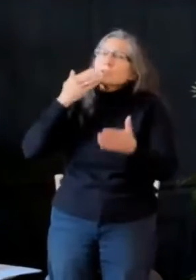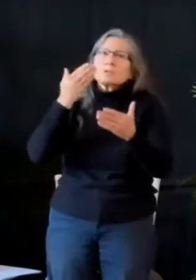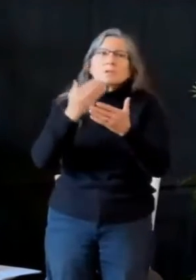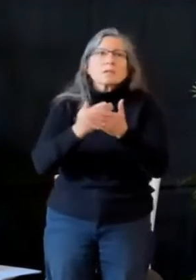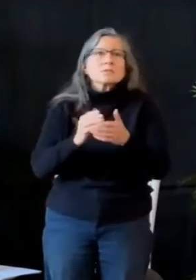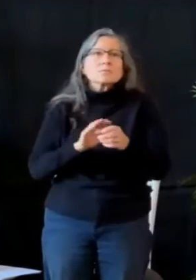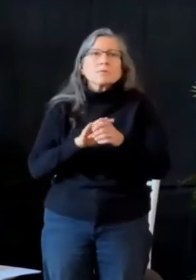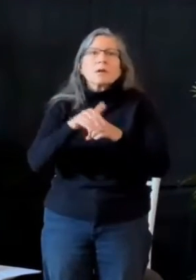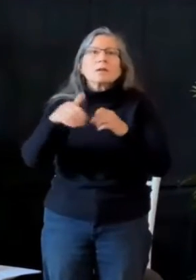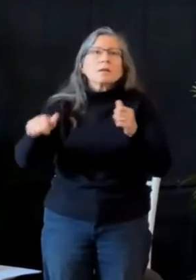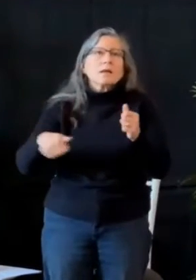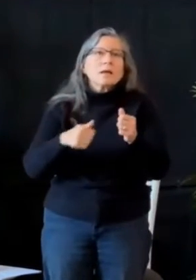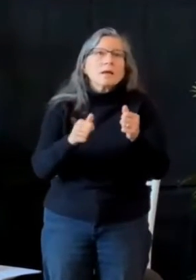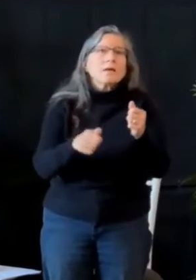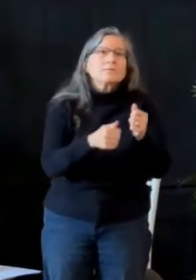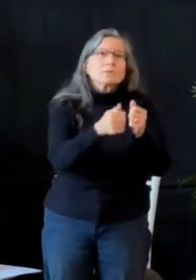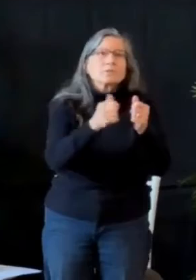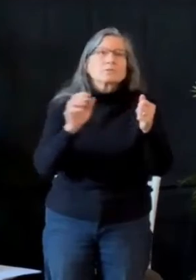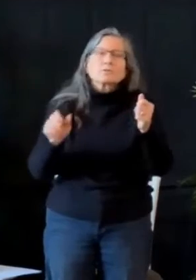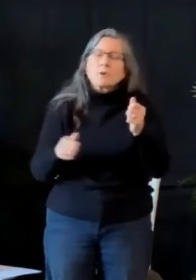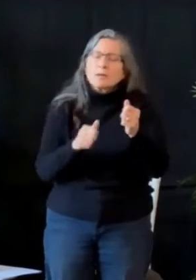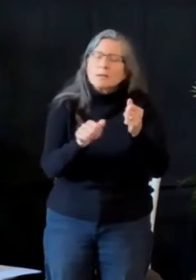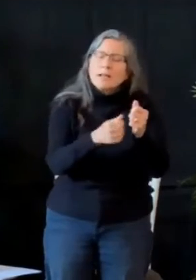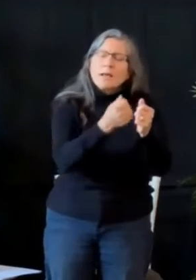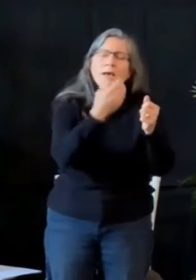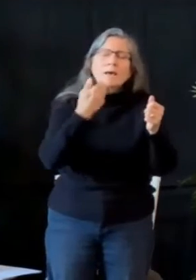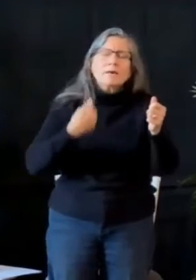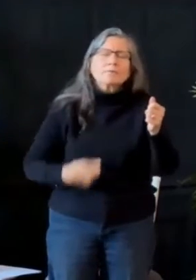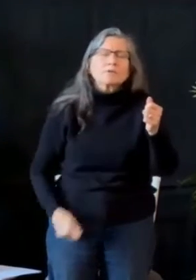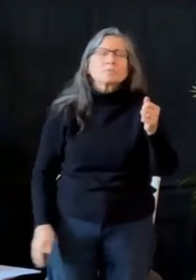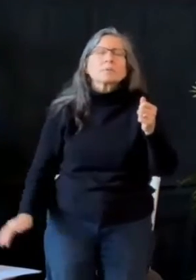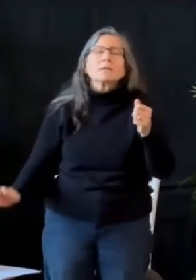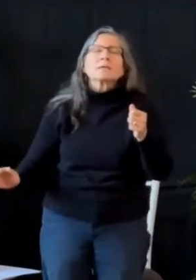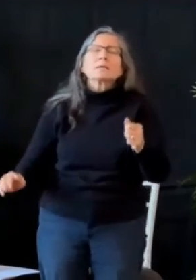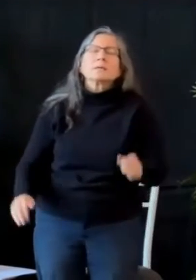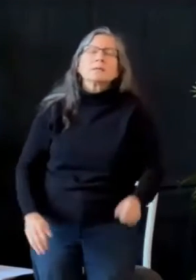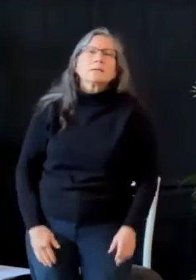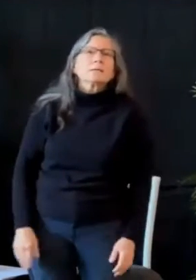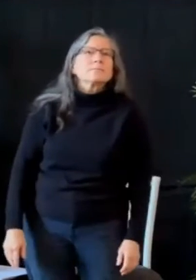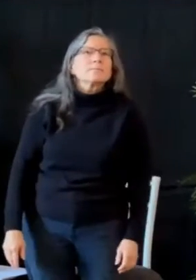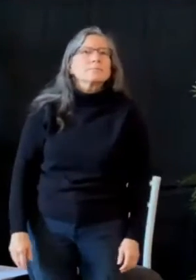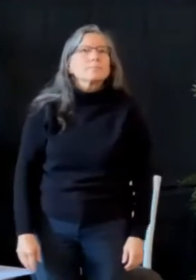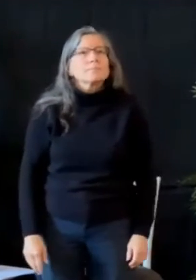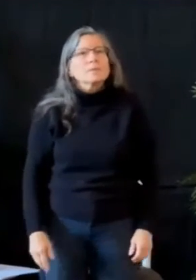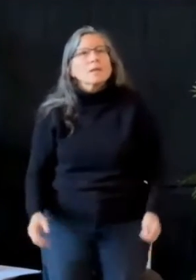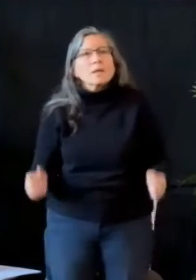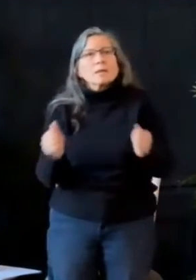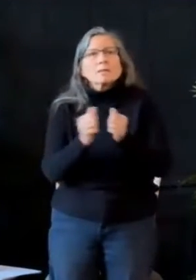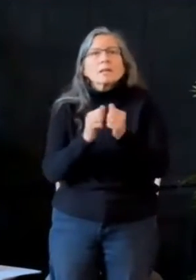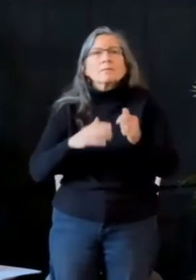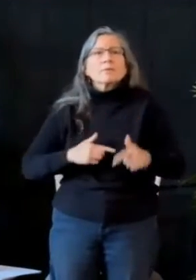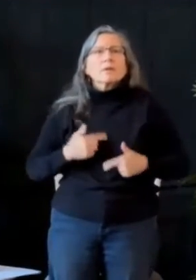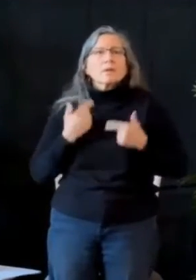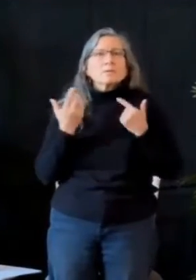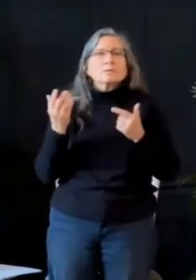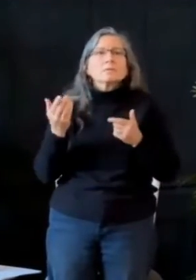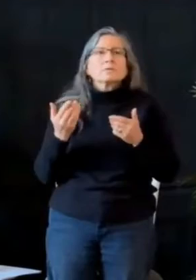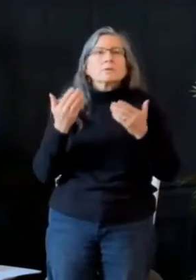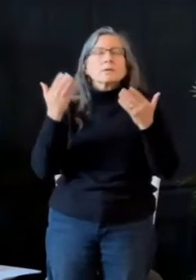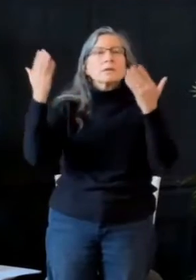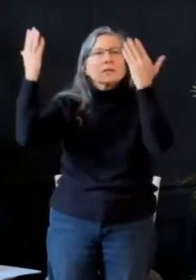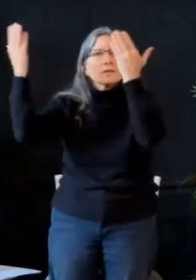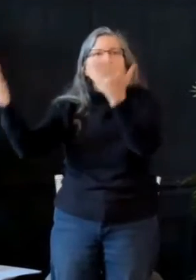Your goodness is running after, it's running after me. With my life laid down,